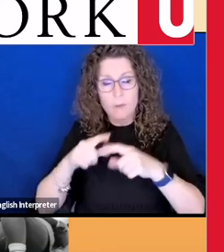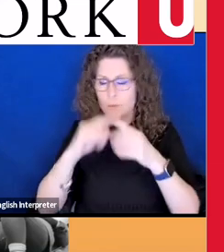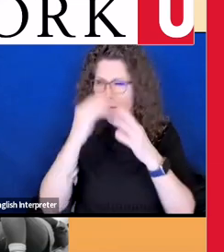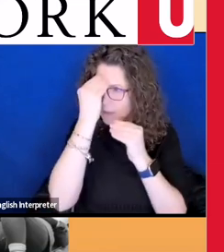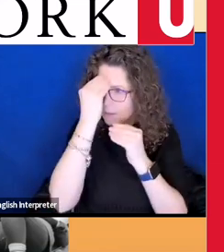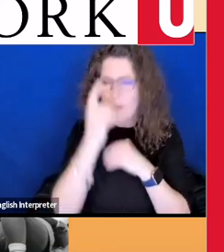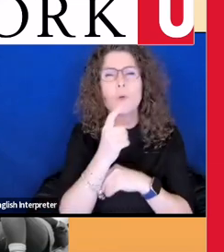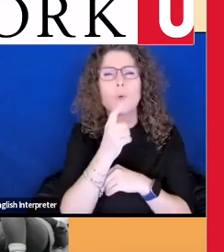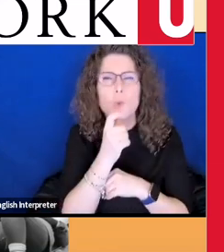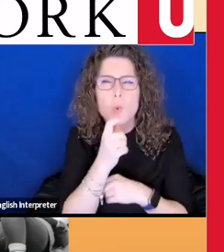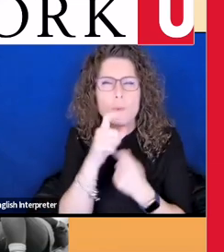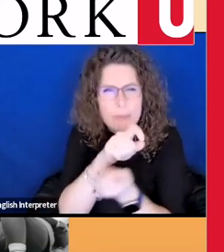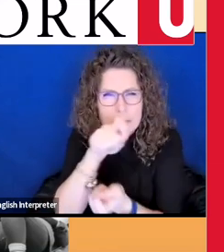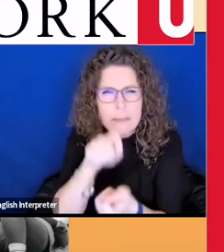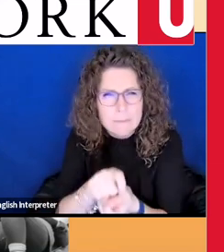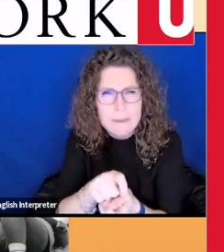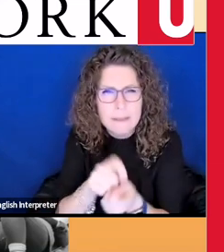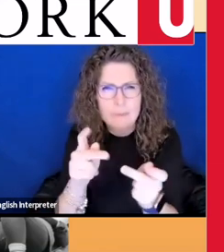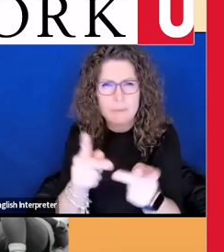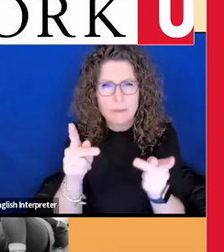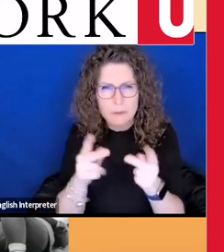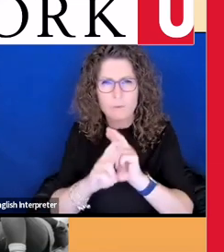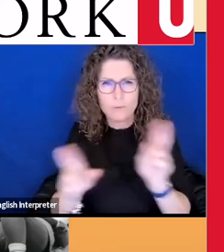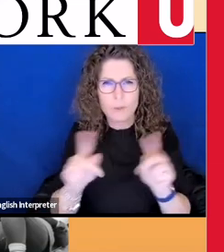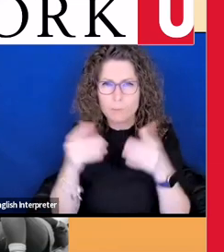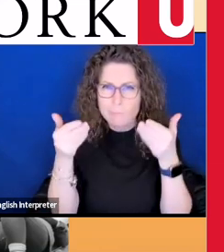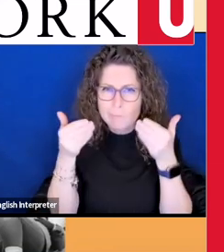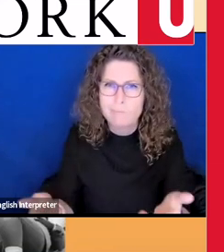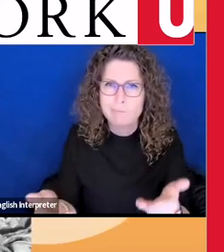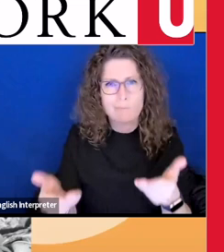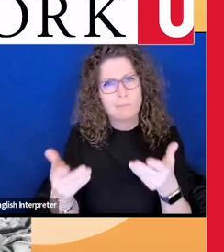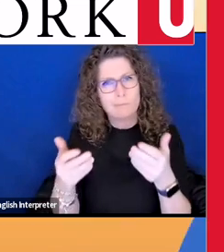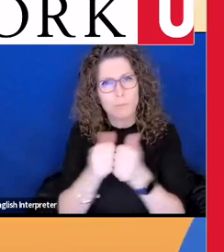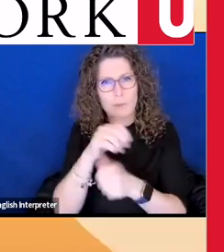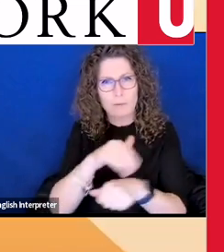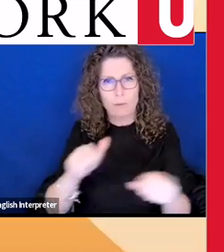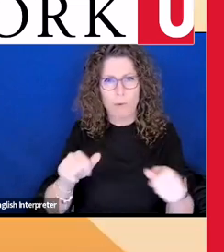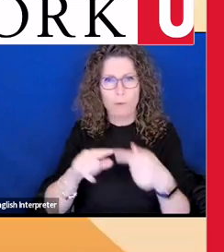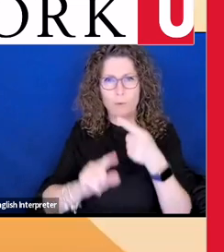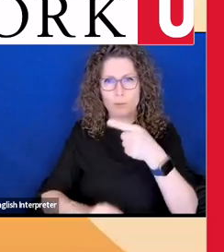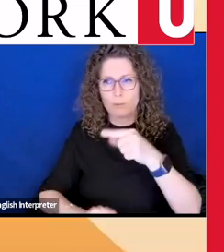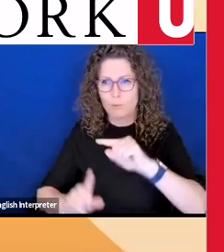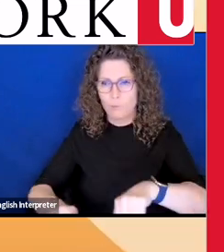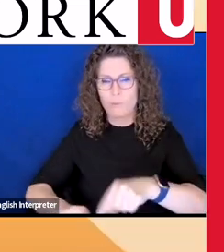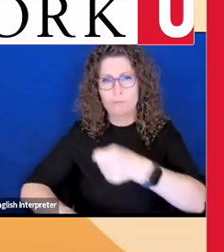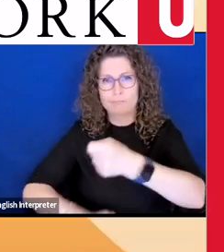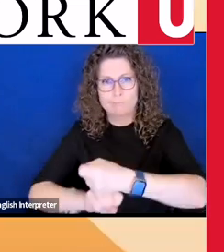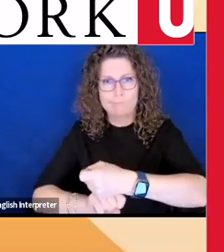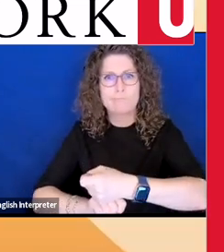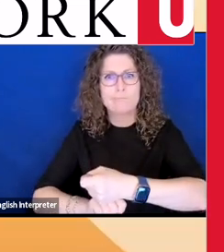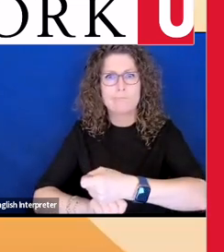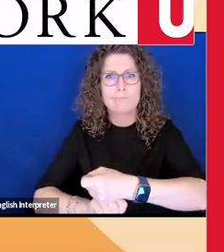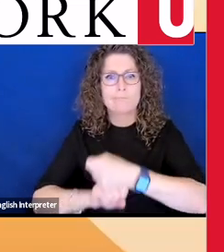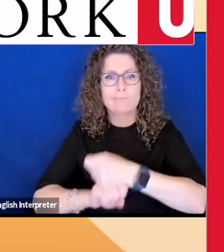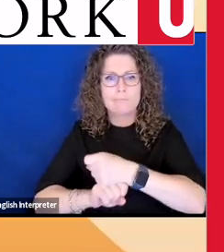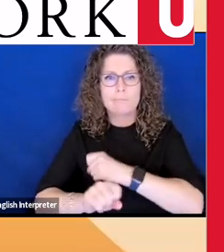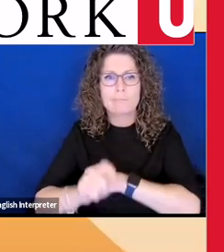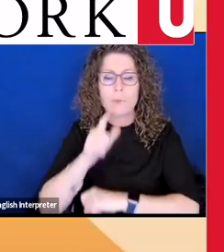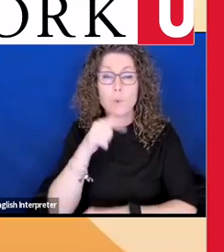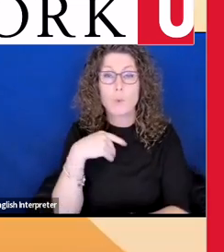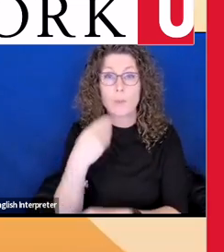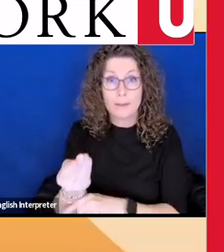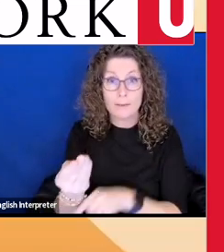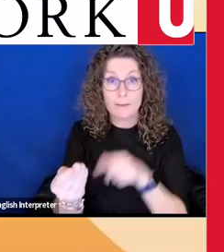precisely is positioned to enact the call to solidarity, whose hand gives and whose hands